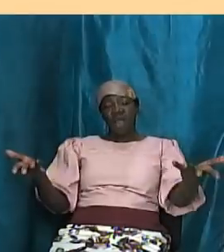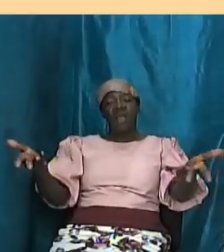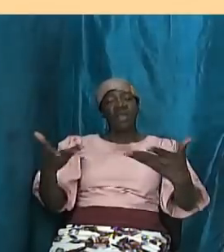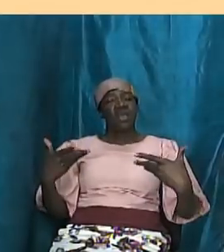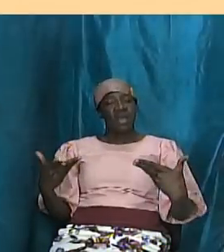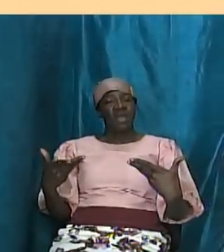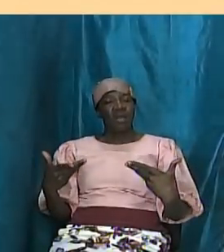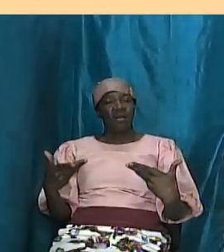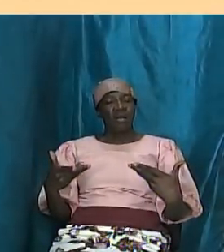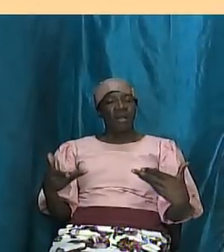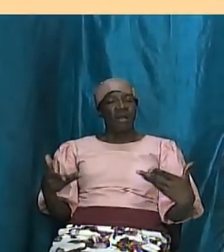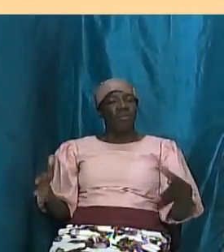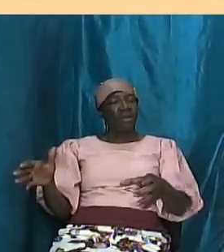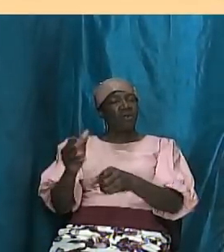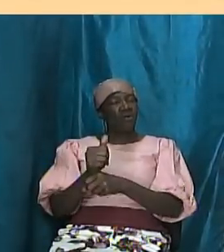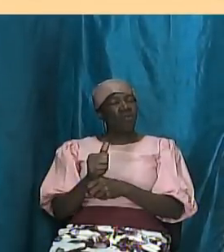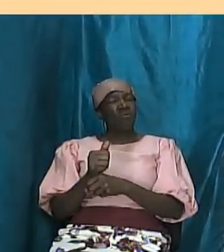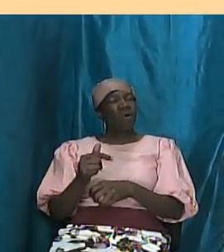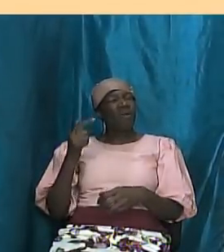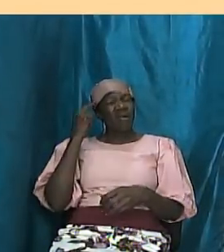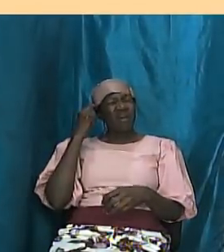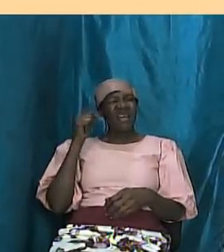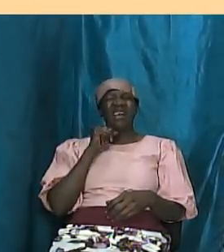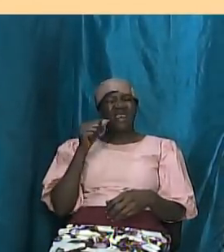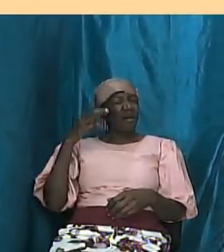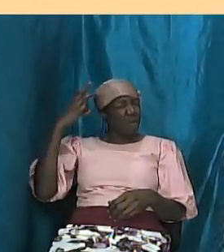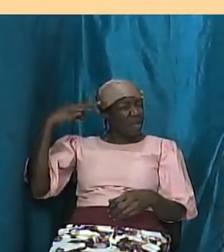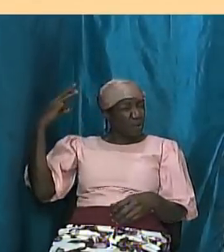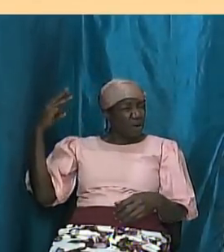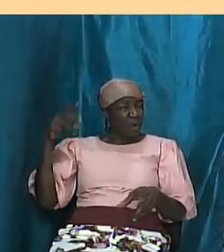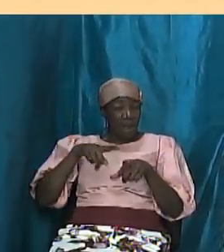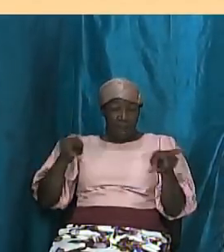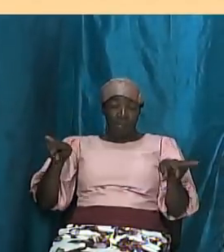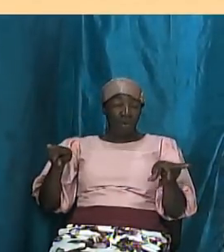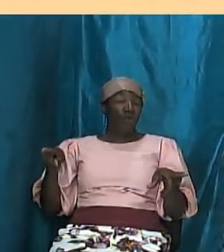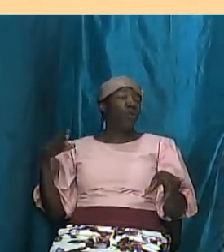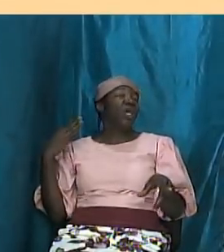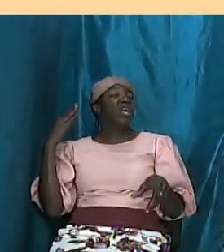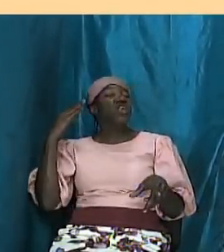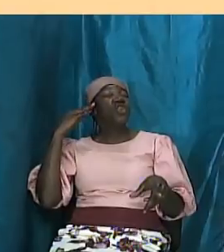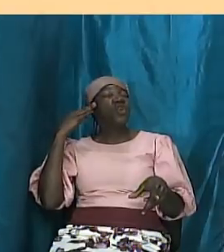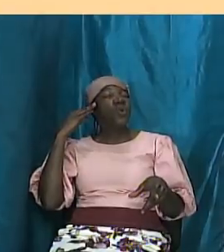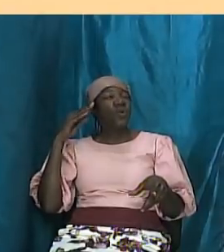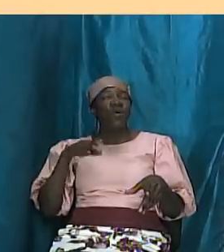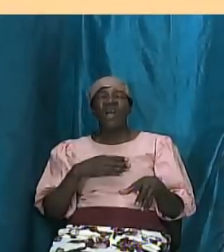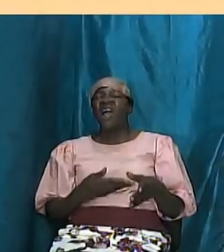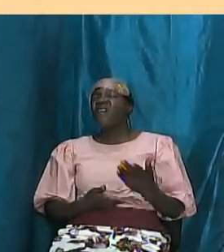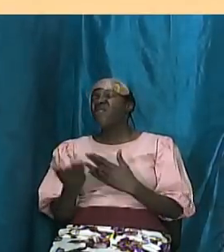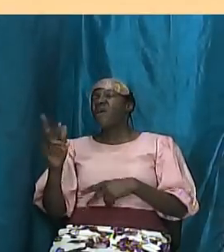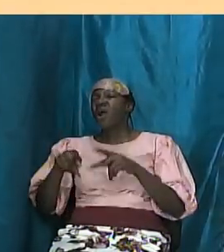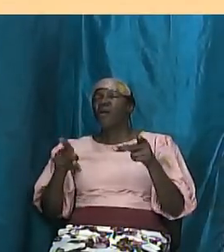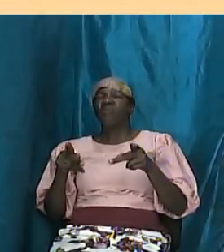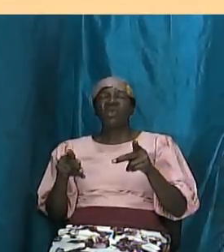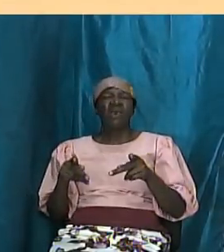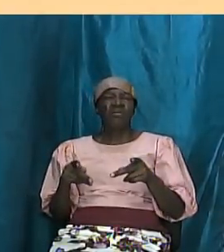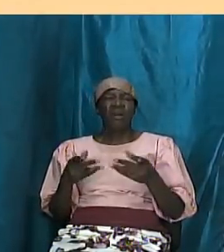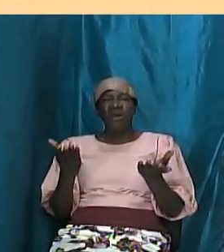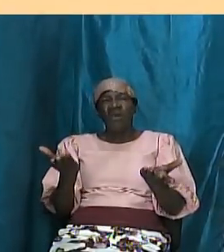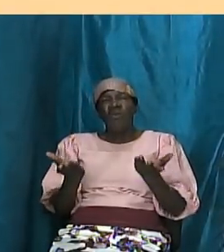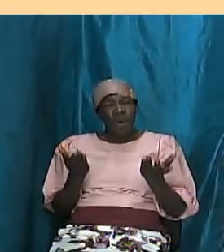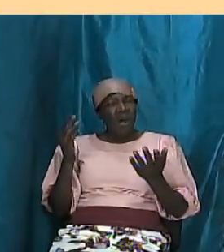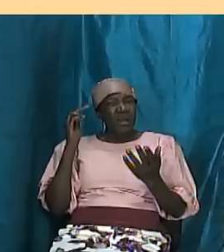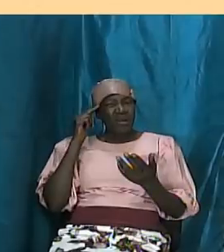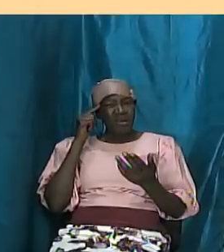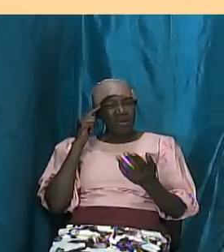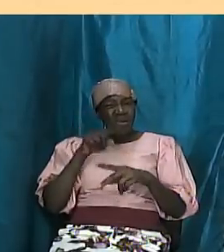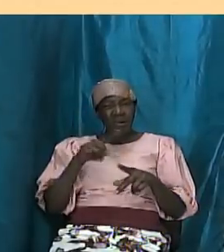occupies many of our minds. But let us not be worried about that. But I do know that there are folks that are concerned. They want to know where